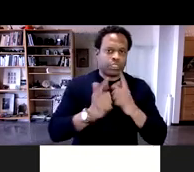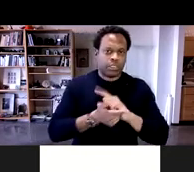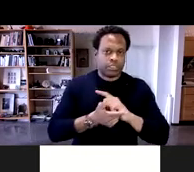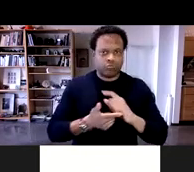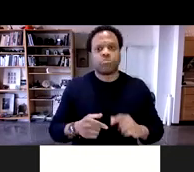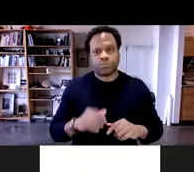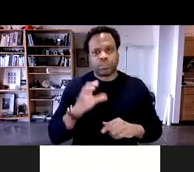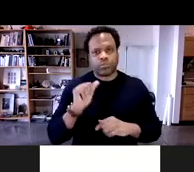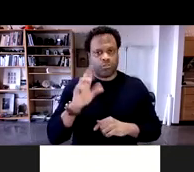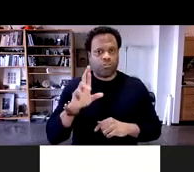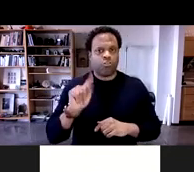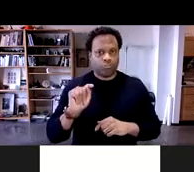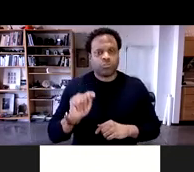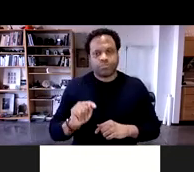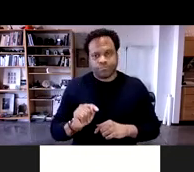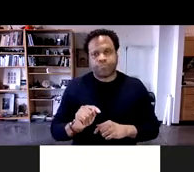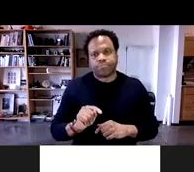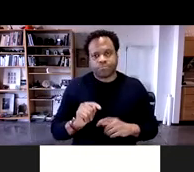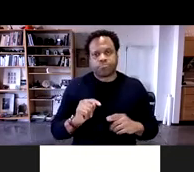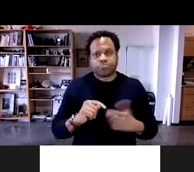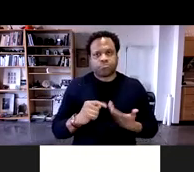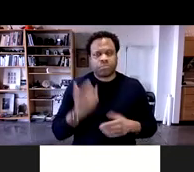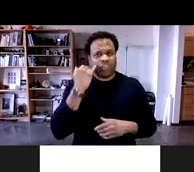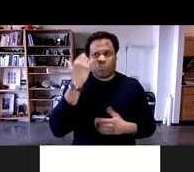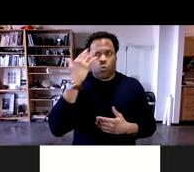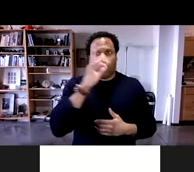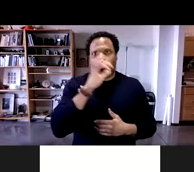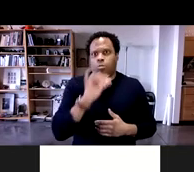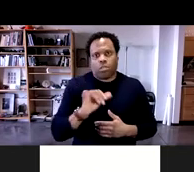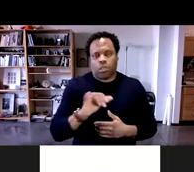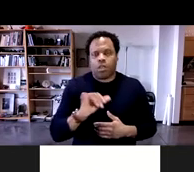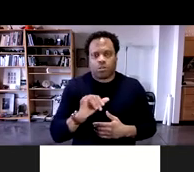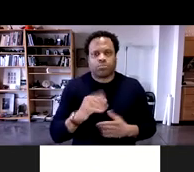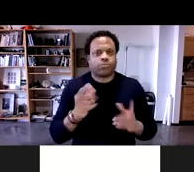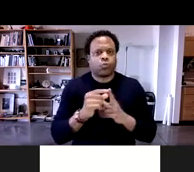Communication access real-time translation, or CART for short.